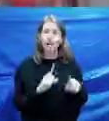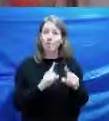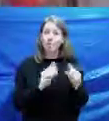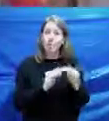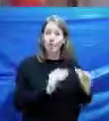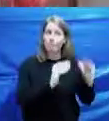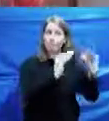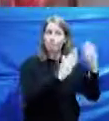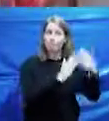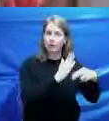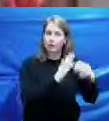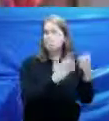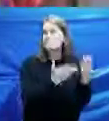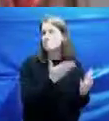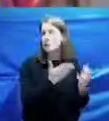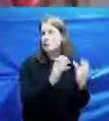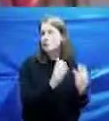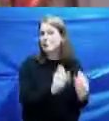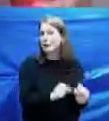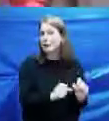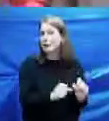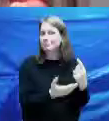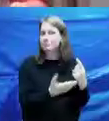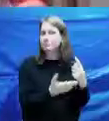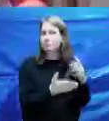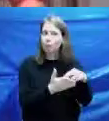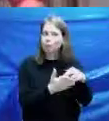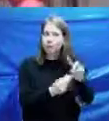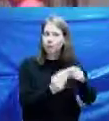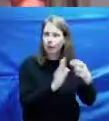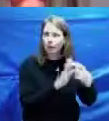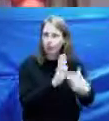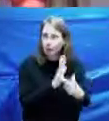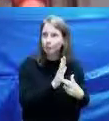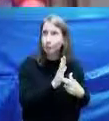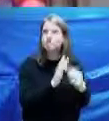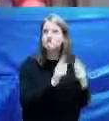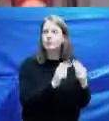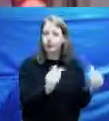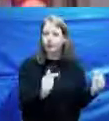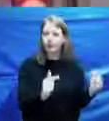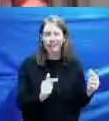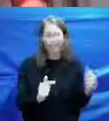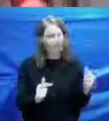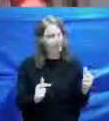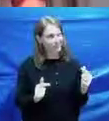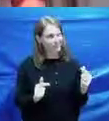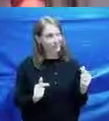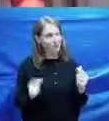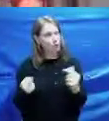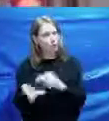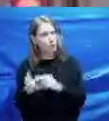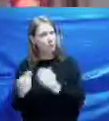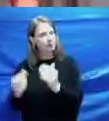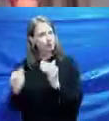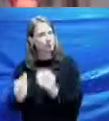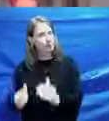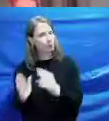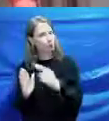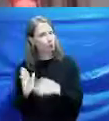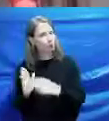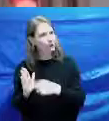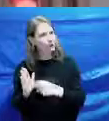are already struggling readers don't even have exposure to the very things that make strong readers strong: rich text,